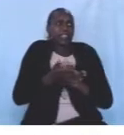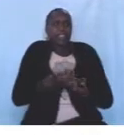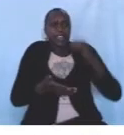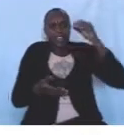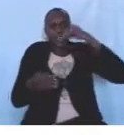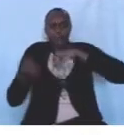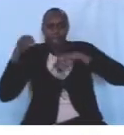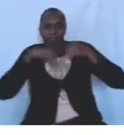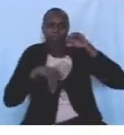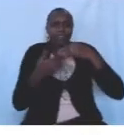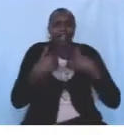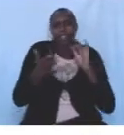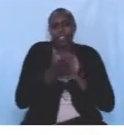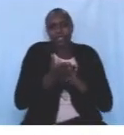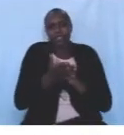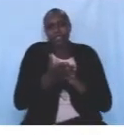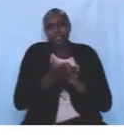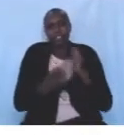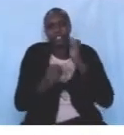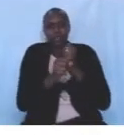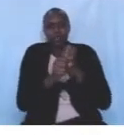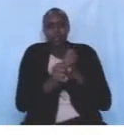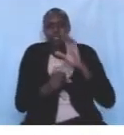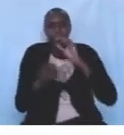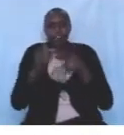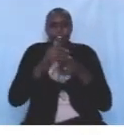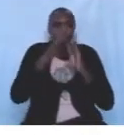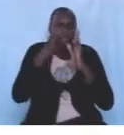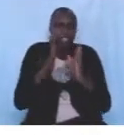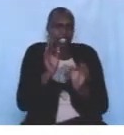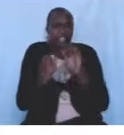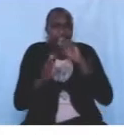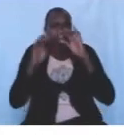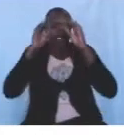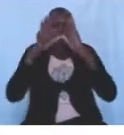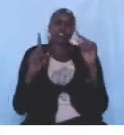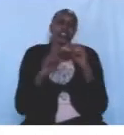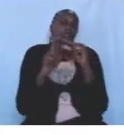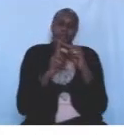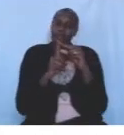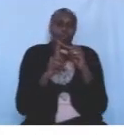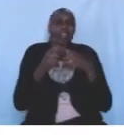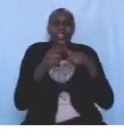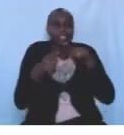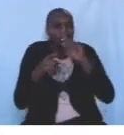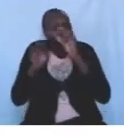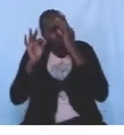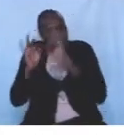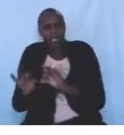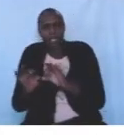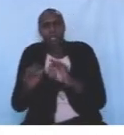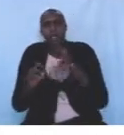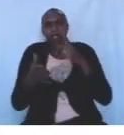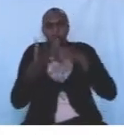this gift so that they can do the work of a minister. If you are not a teacher of the word, you should stick to the gift that